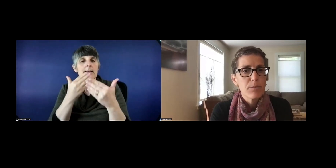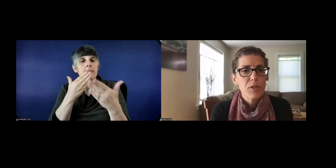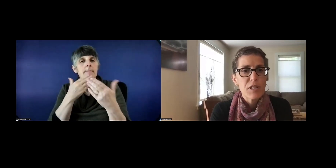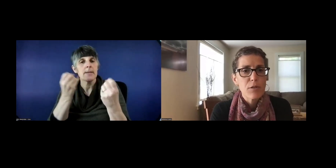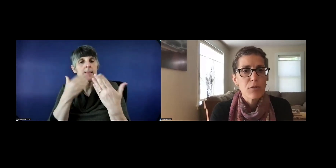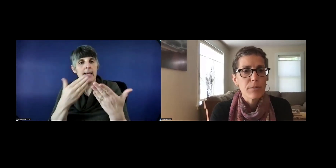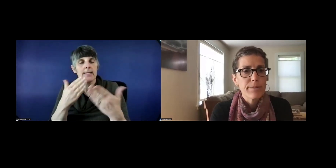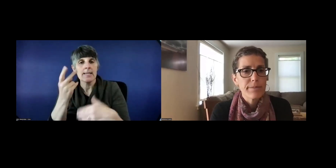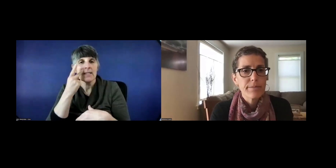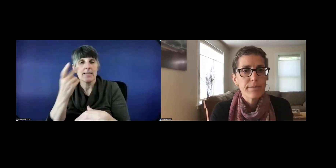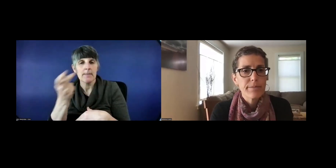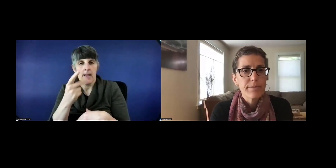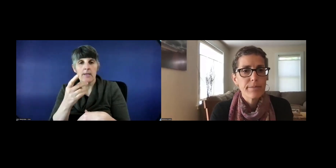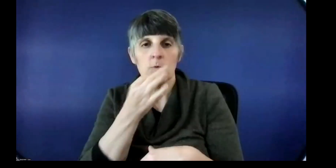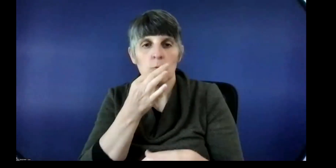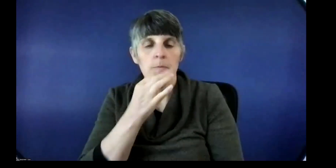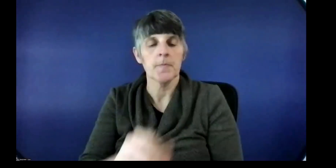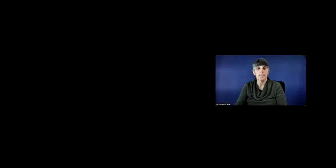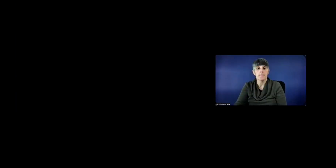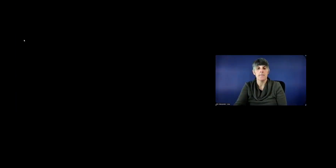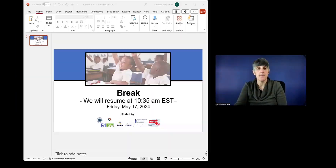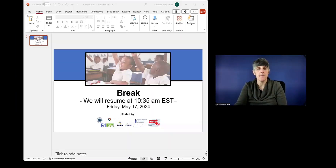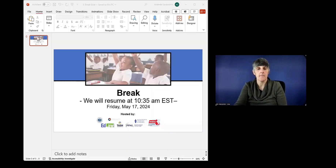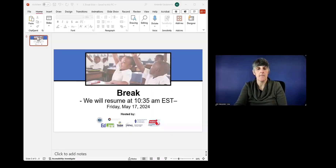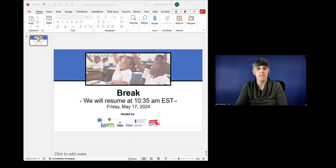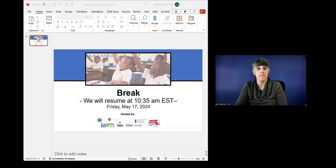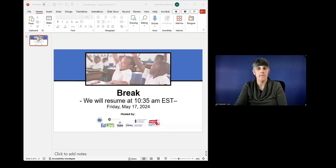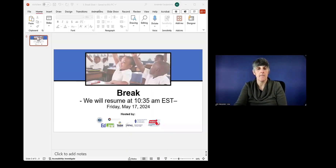much. We'll see you soon.